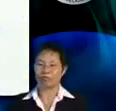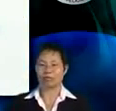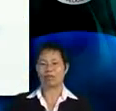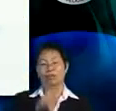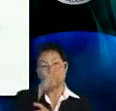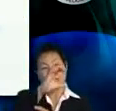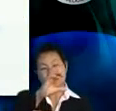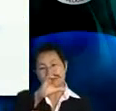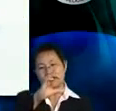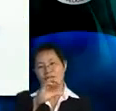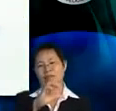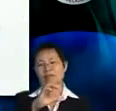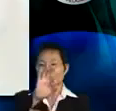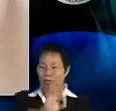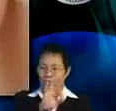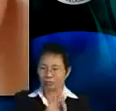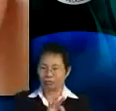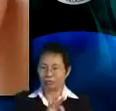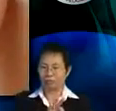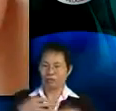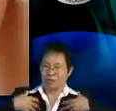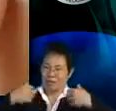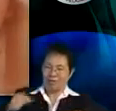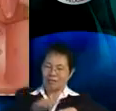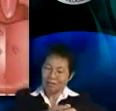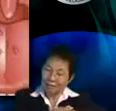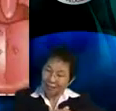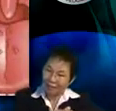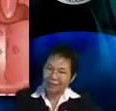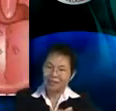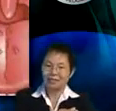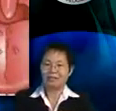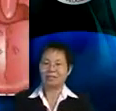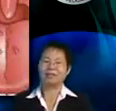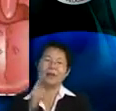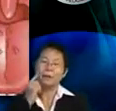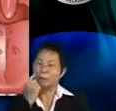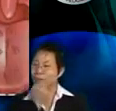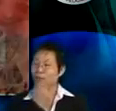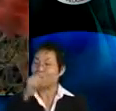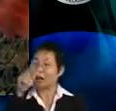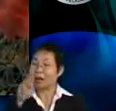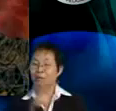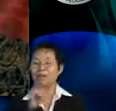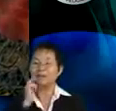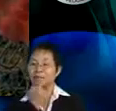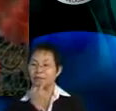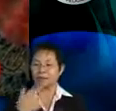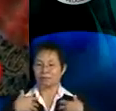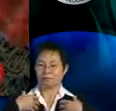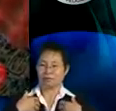Vitamin C. Function: promotes healthy skin, gums, and teeth, and helps wounds to